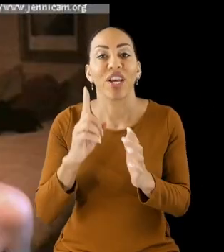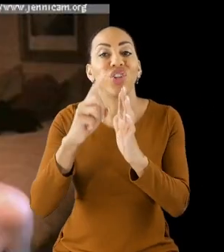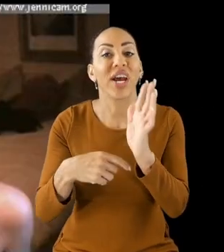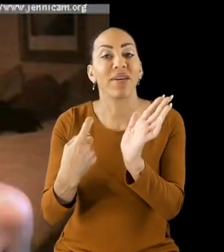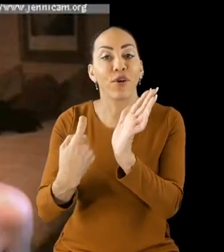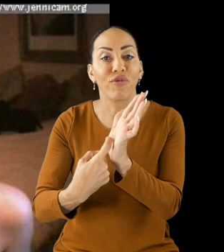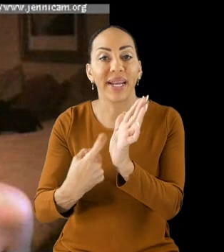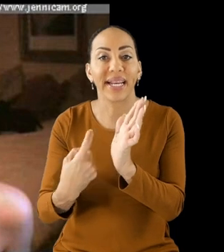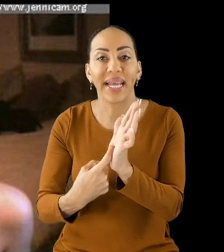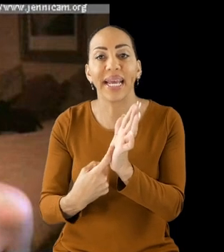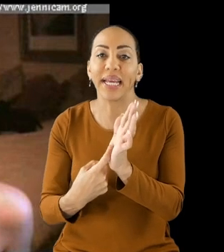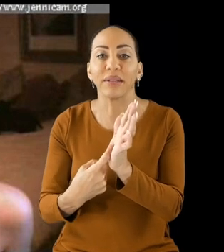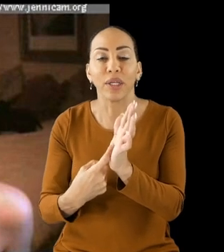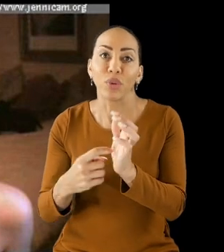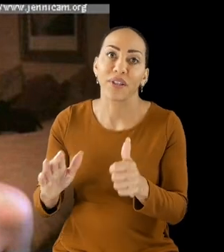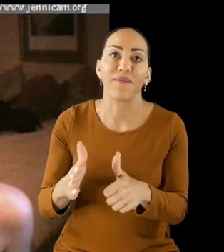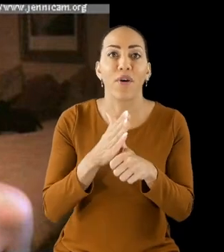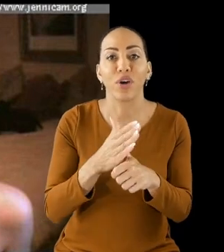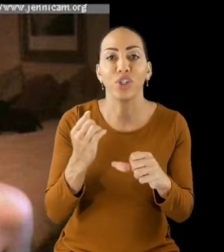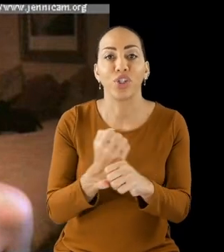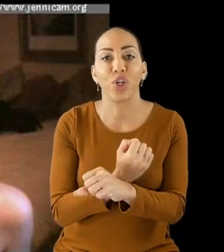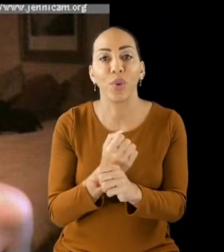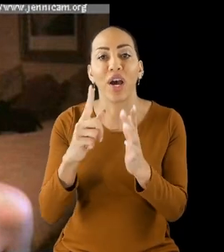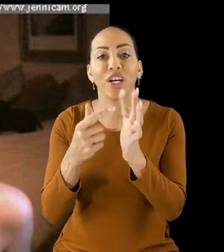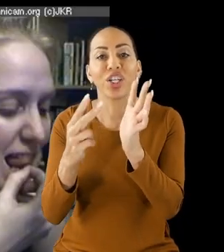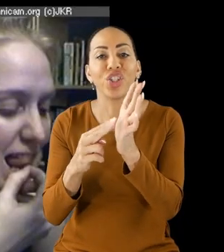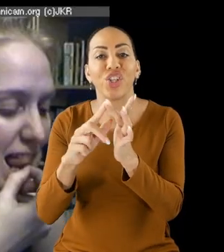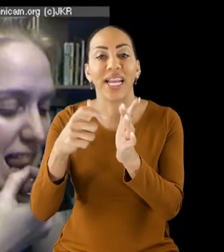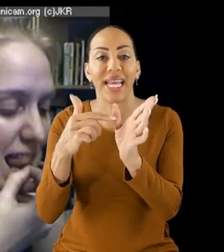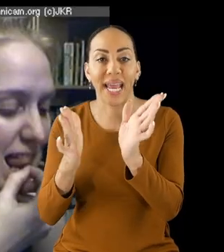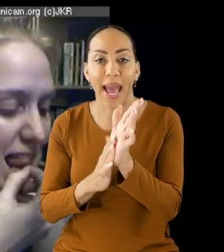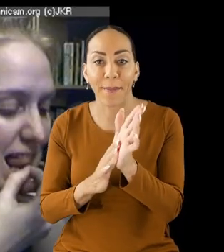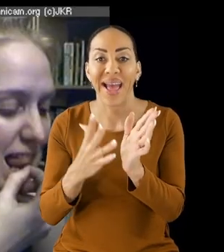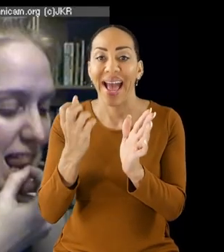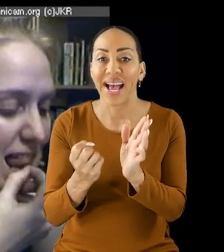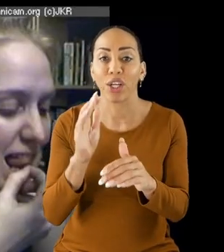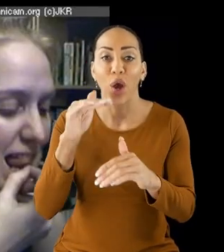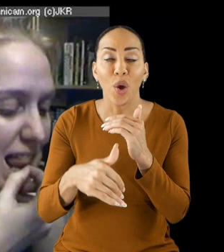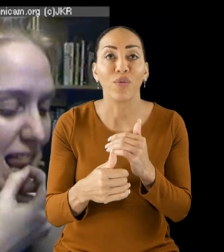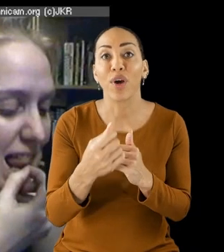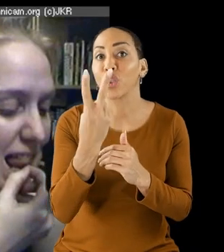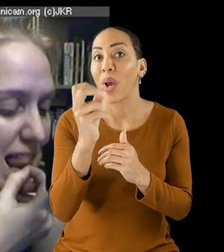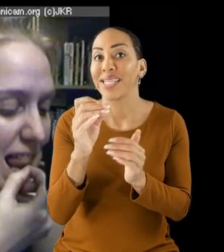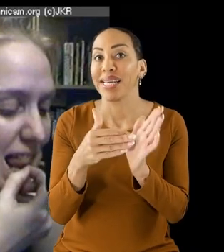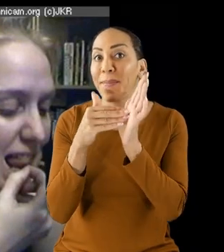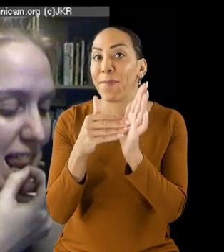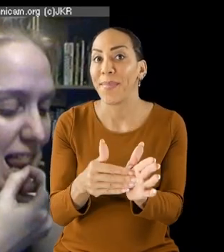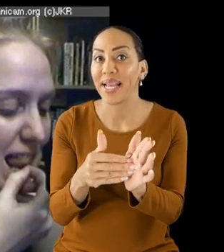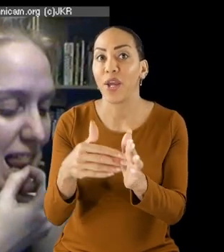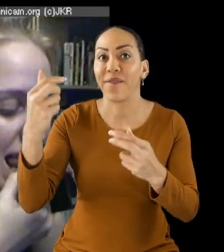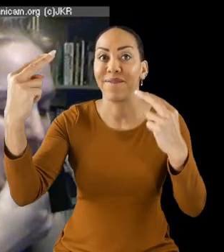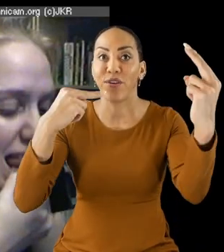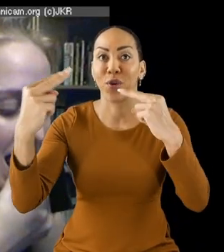by Jennifer Ringley, who was the first celebrity formed by the internet. She had over 20 million viewers a